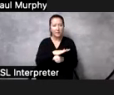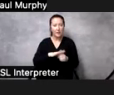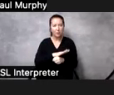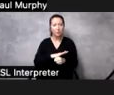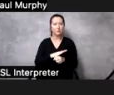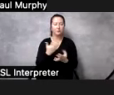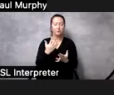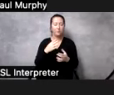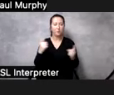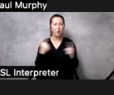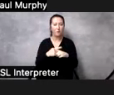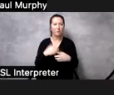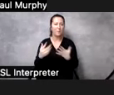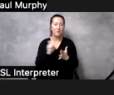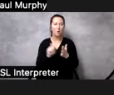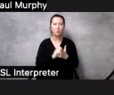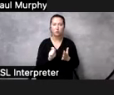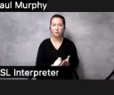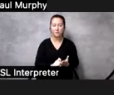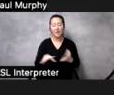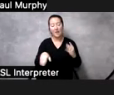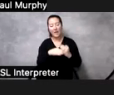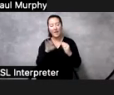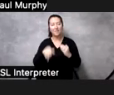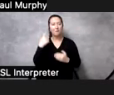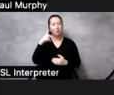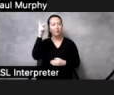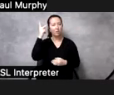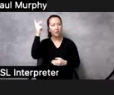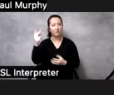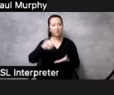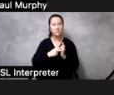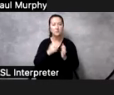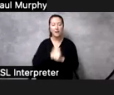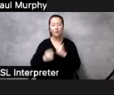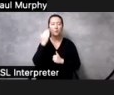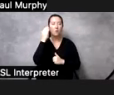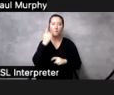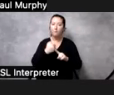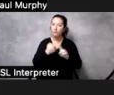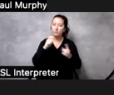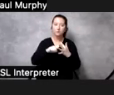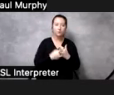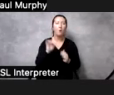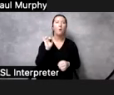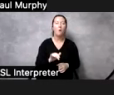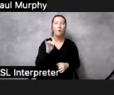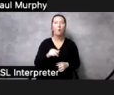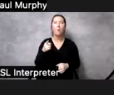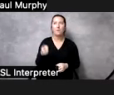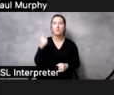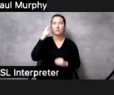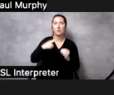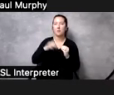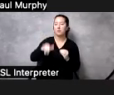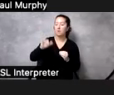let's say authorship, and add that in as a philosophy so that everyone knows early on how you might think about those things, and they have